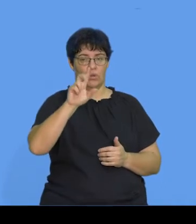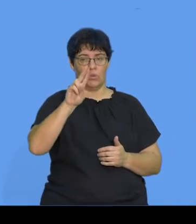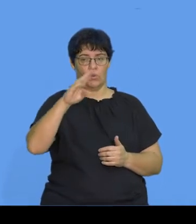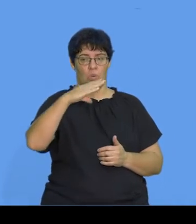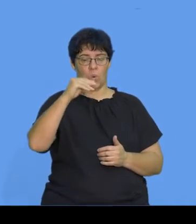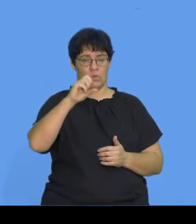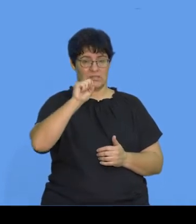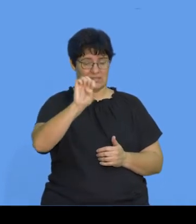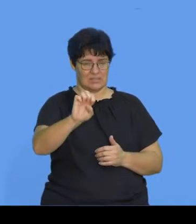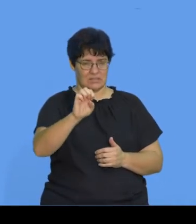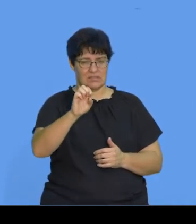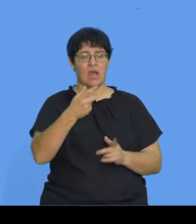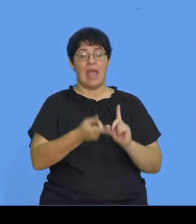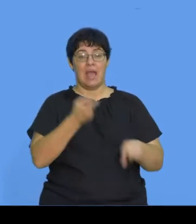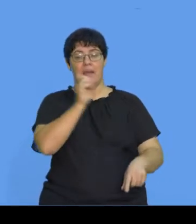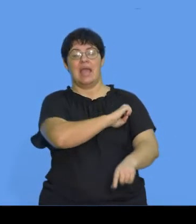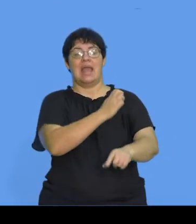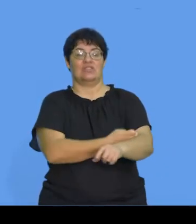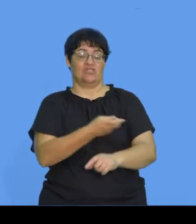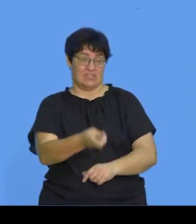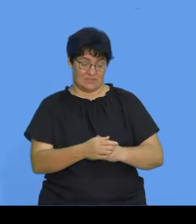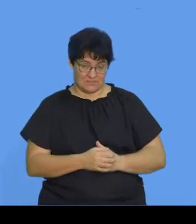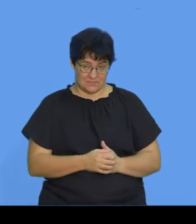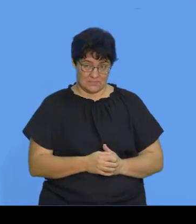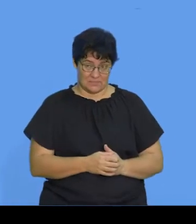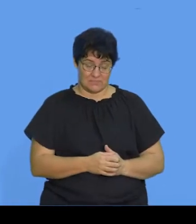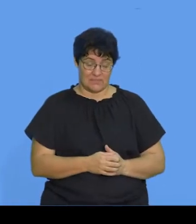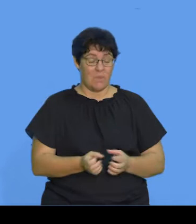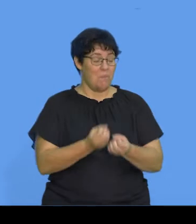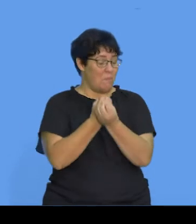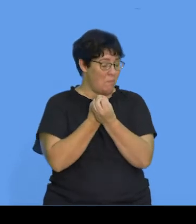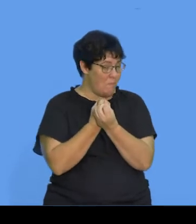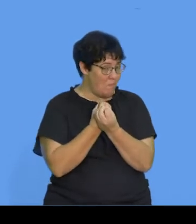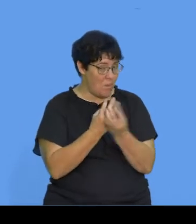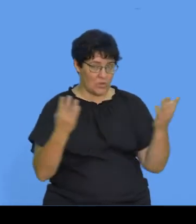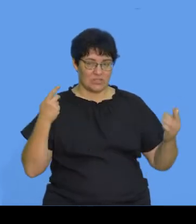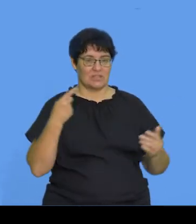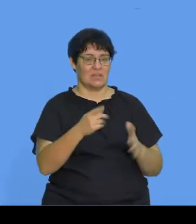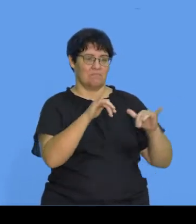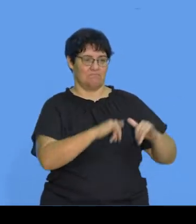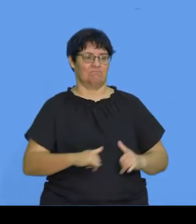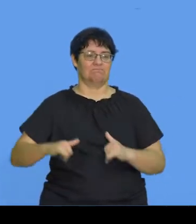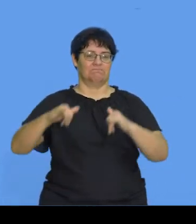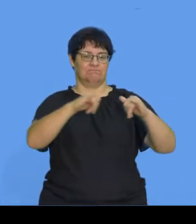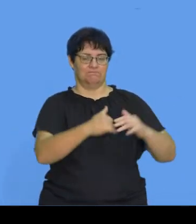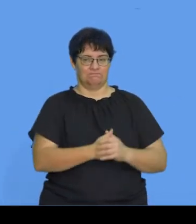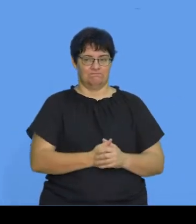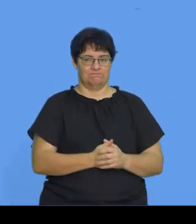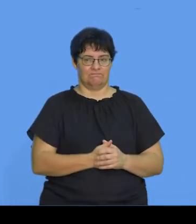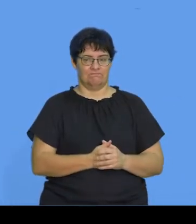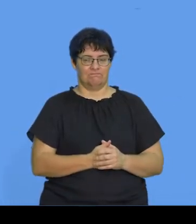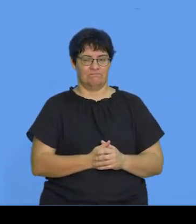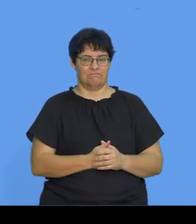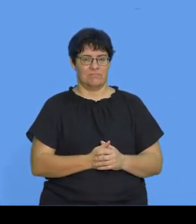And then where most of you are going to get your energy from, right? The most common